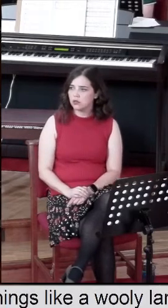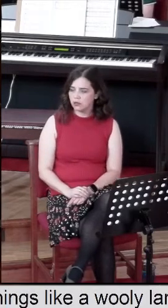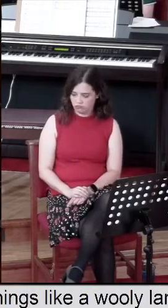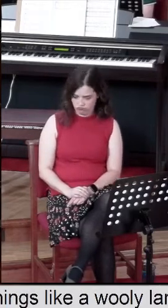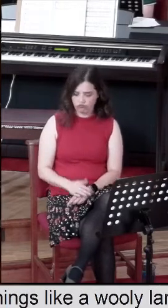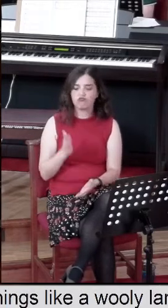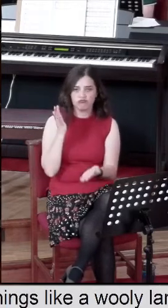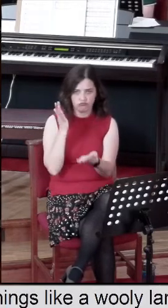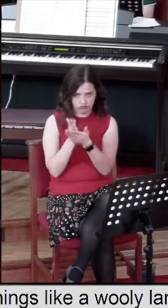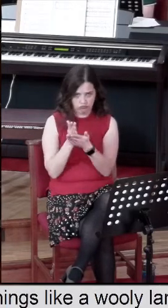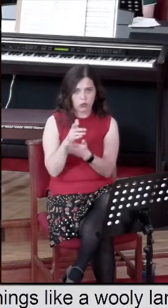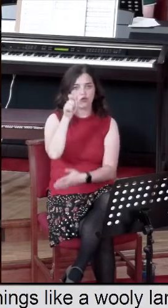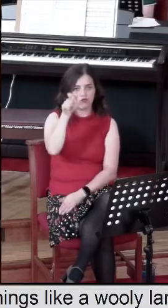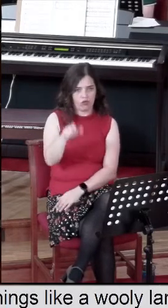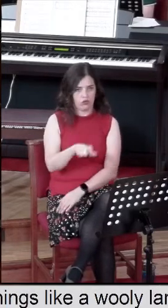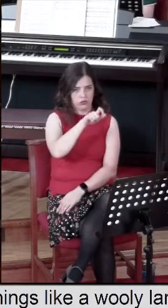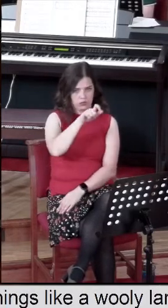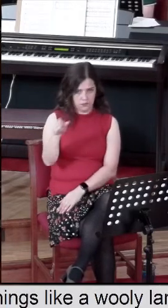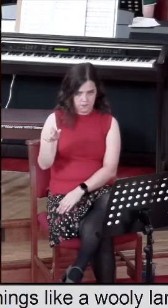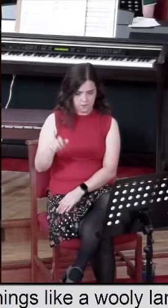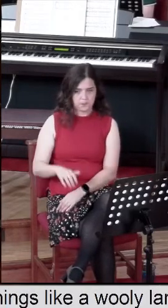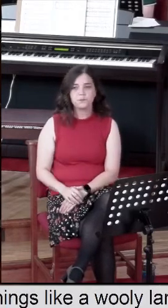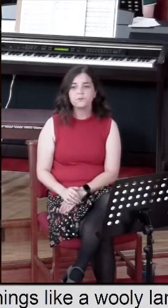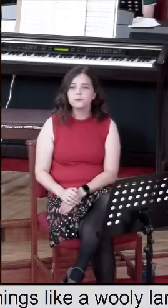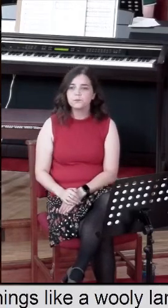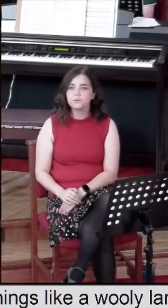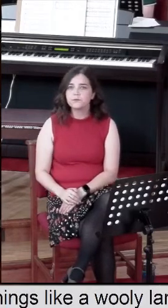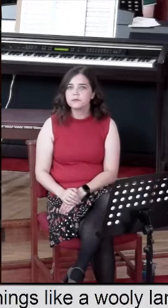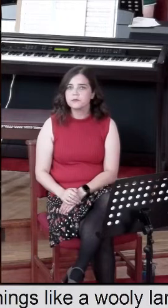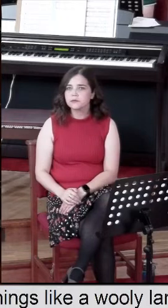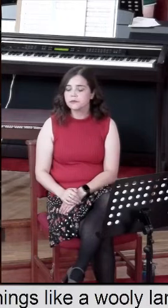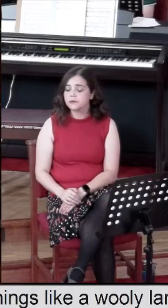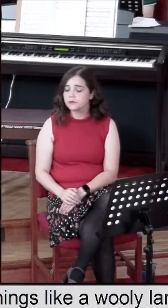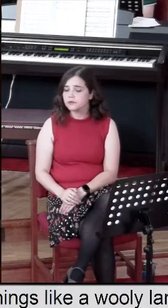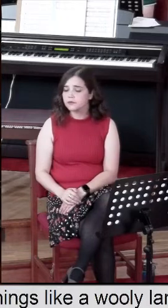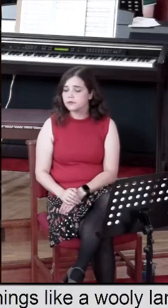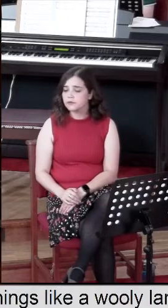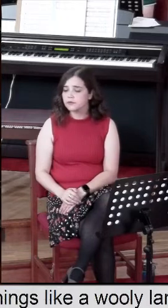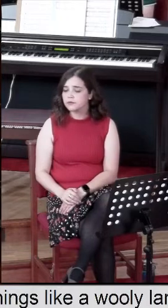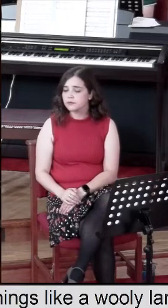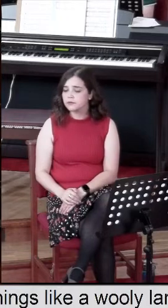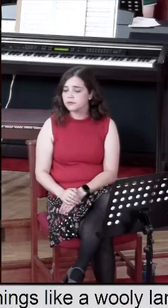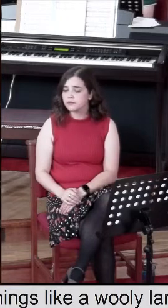Cross, right, a cross, and